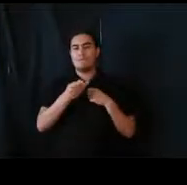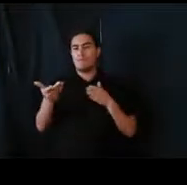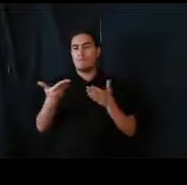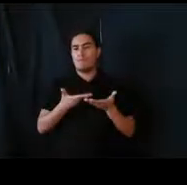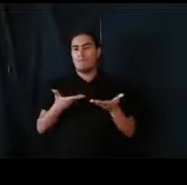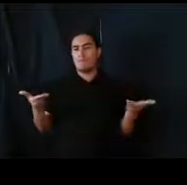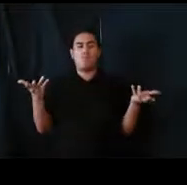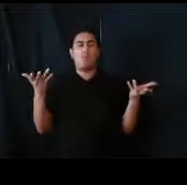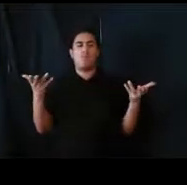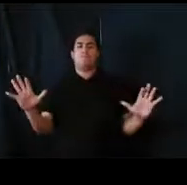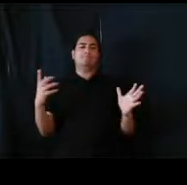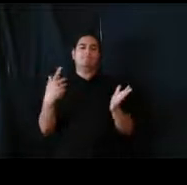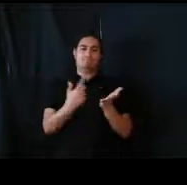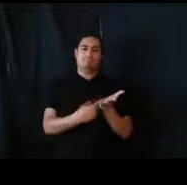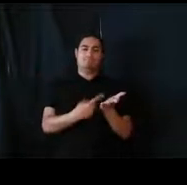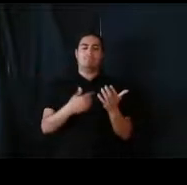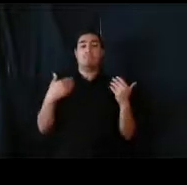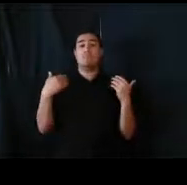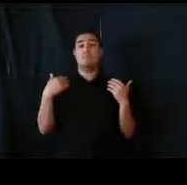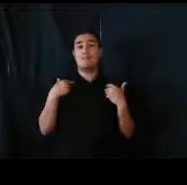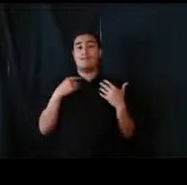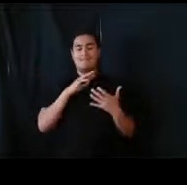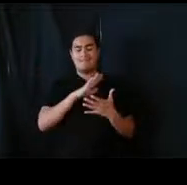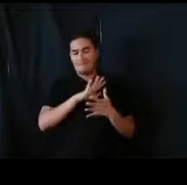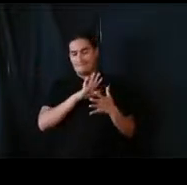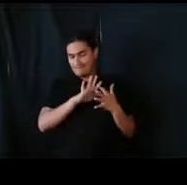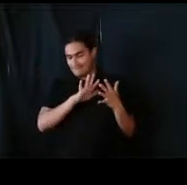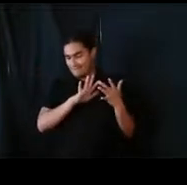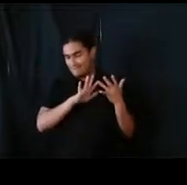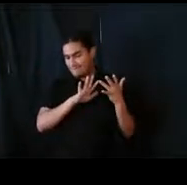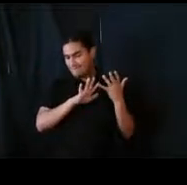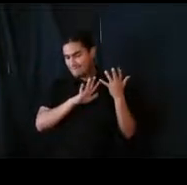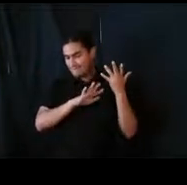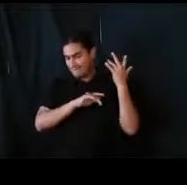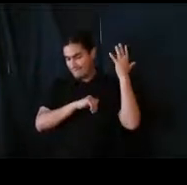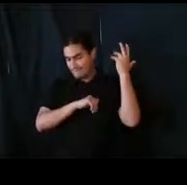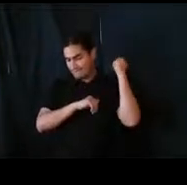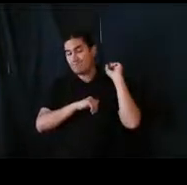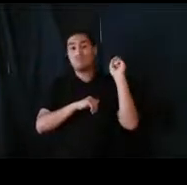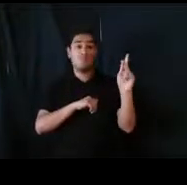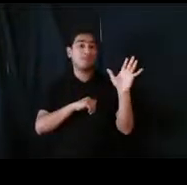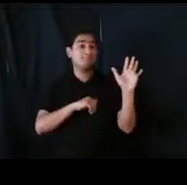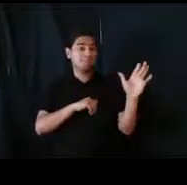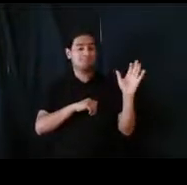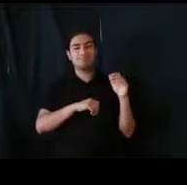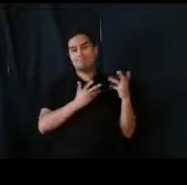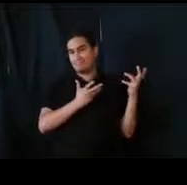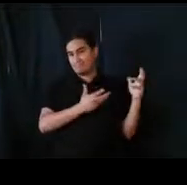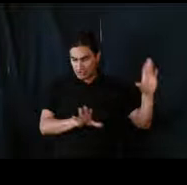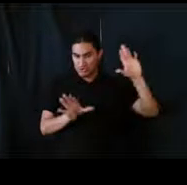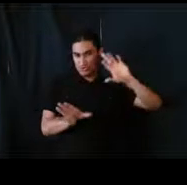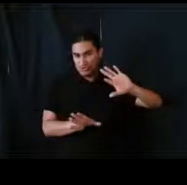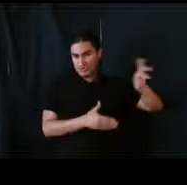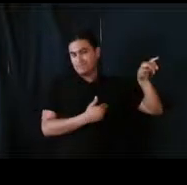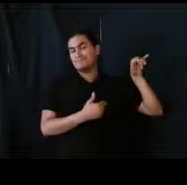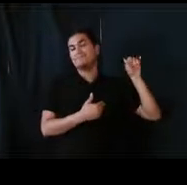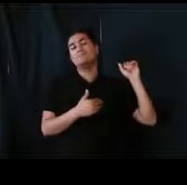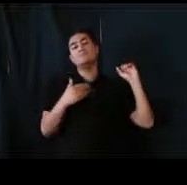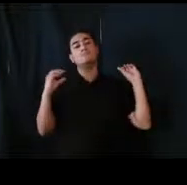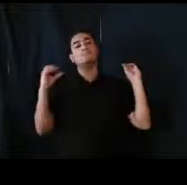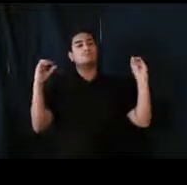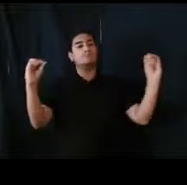have already been covered so we got that that that that that that okay all those things have already been covered um there's a